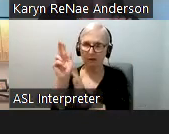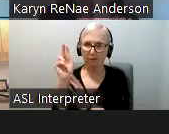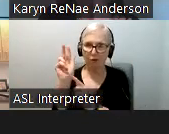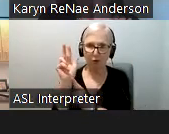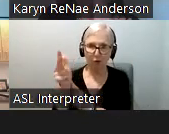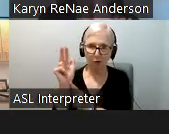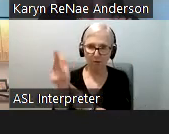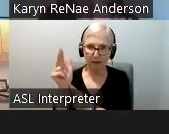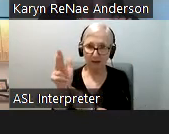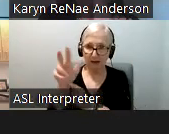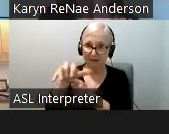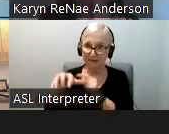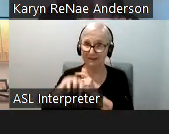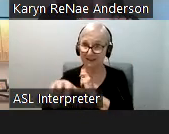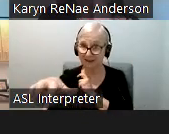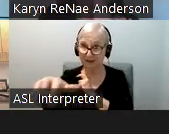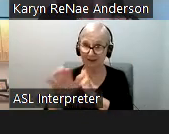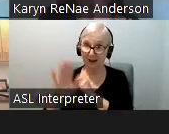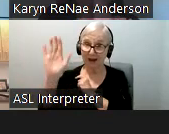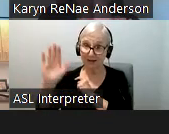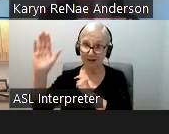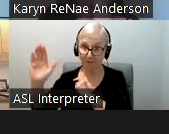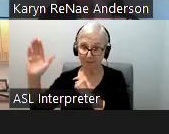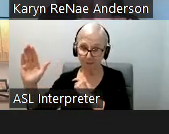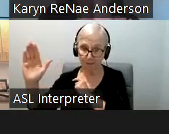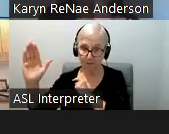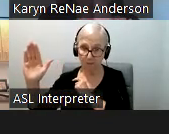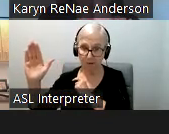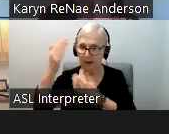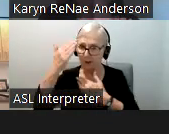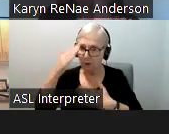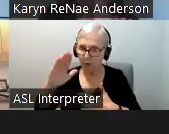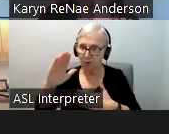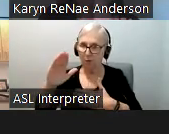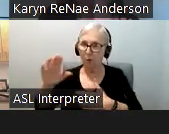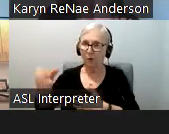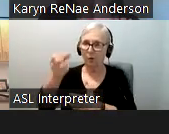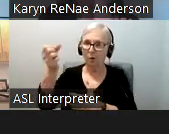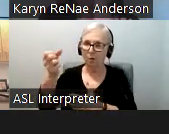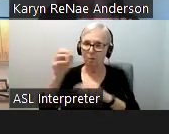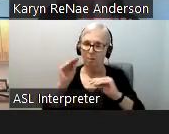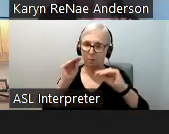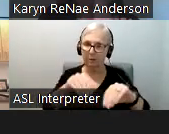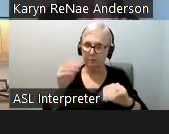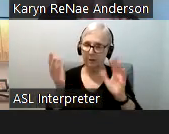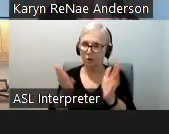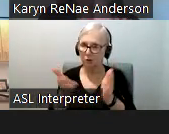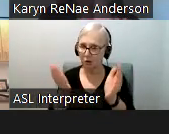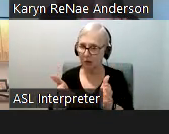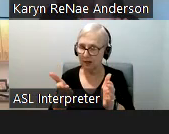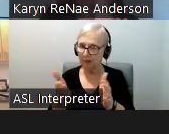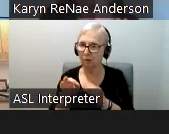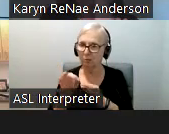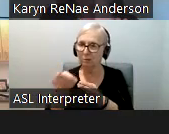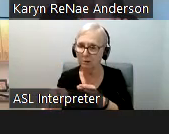I'm seeing a whole bunch of hands up. So I don't know if we want to put those in chat or if we want to